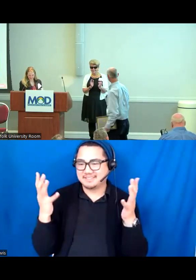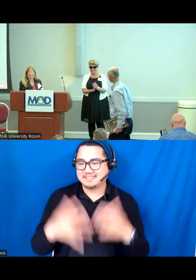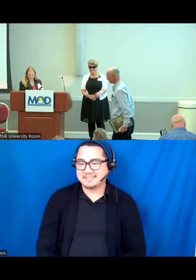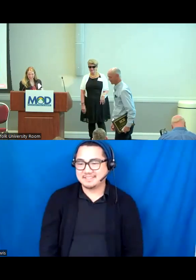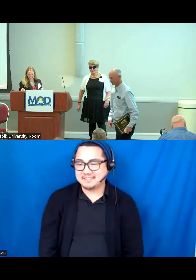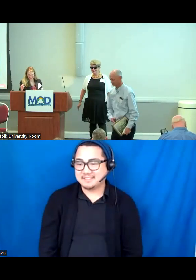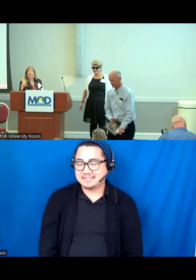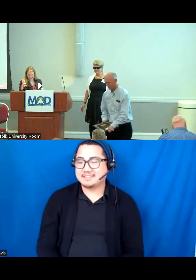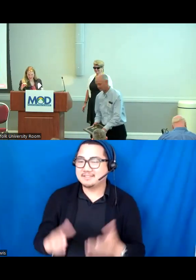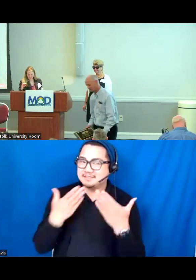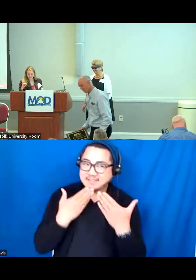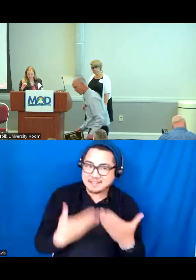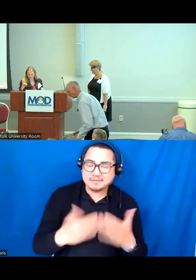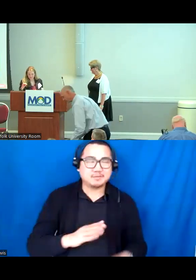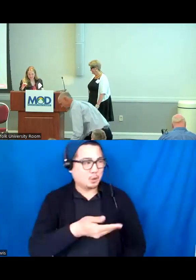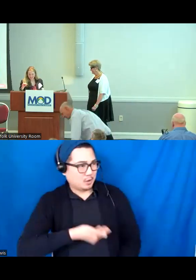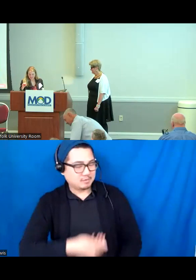it. You're welcome.